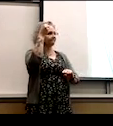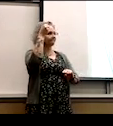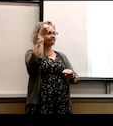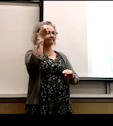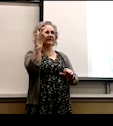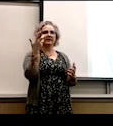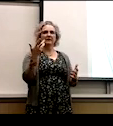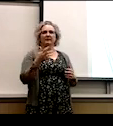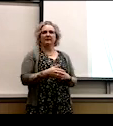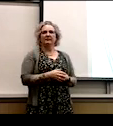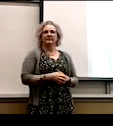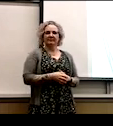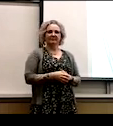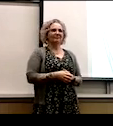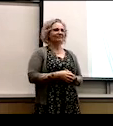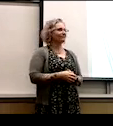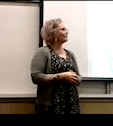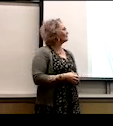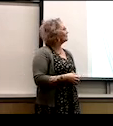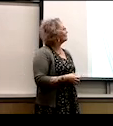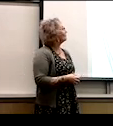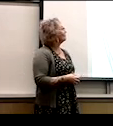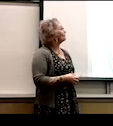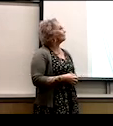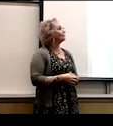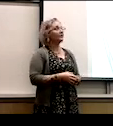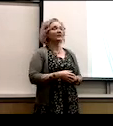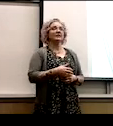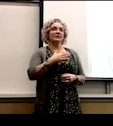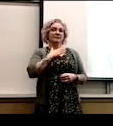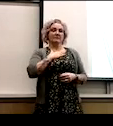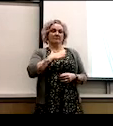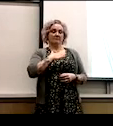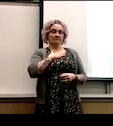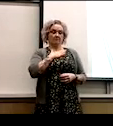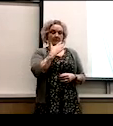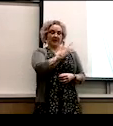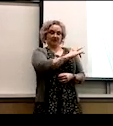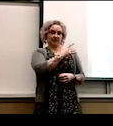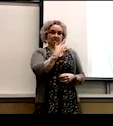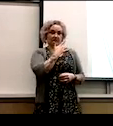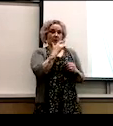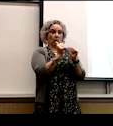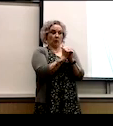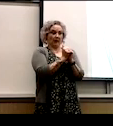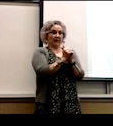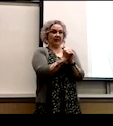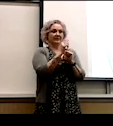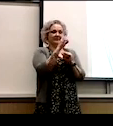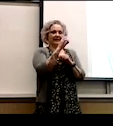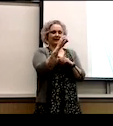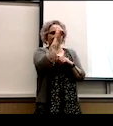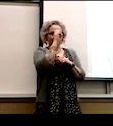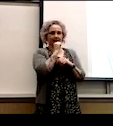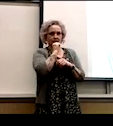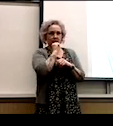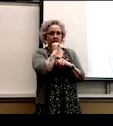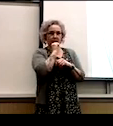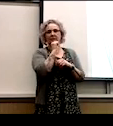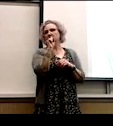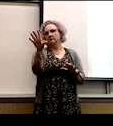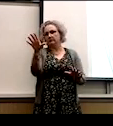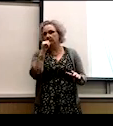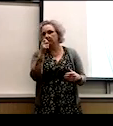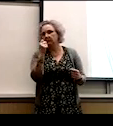there. I just highlight, of all the patients I've seen with Down syndrome, I really don't have all that many. And I came about treating people with